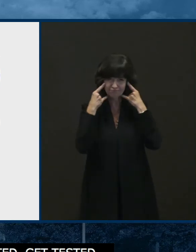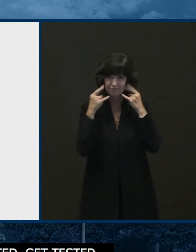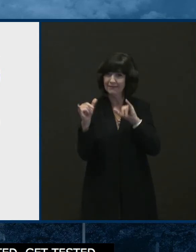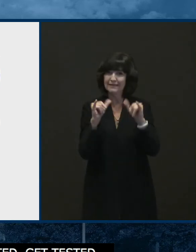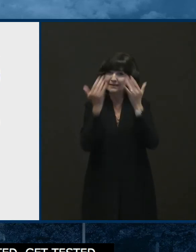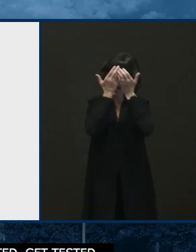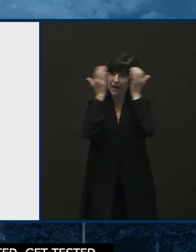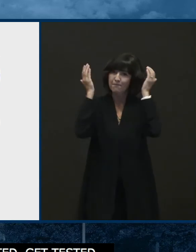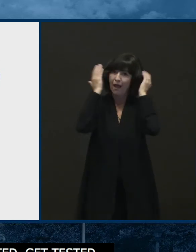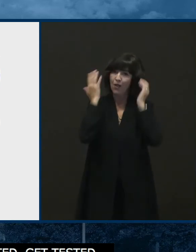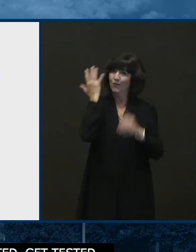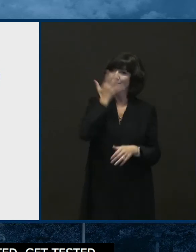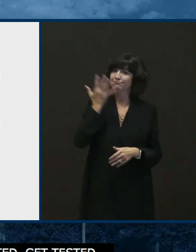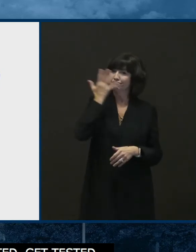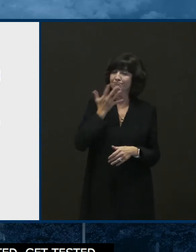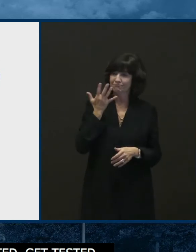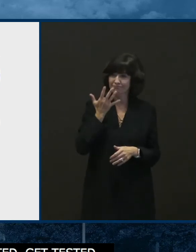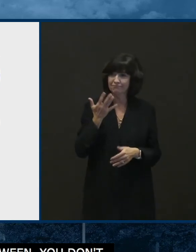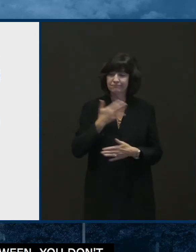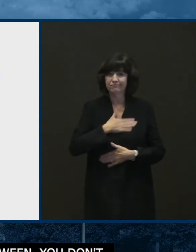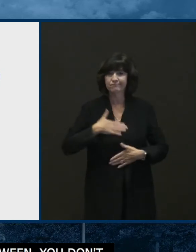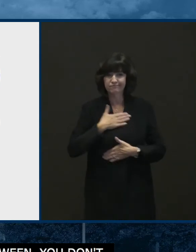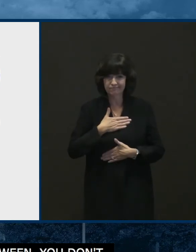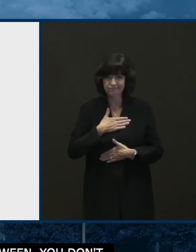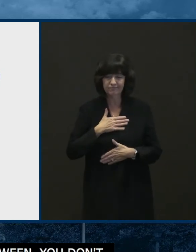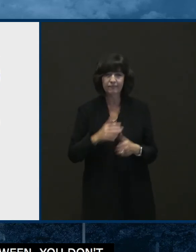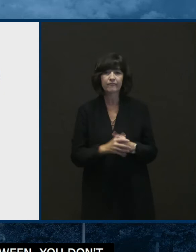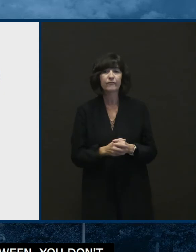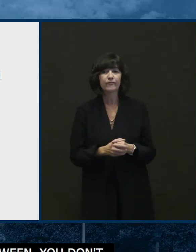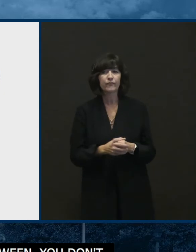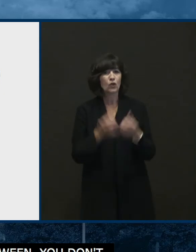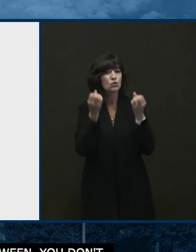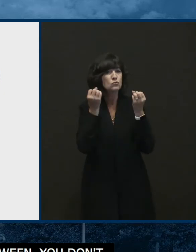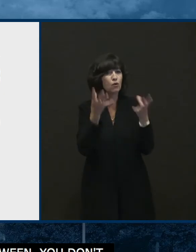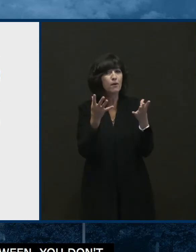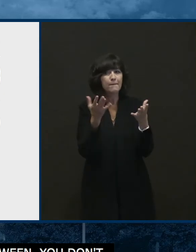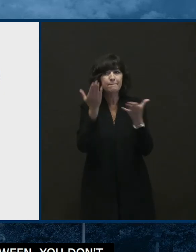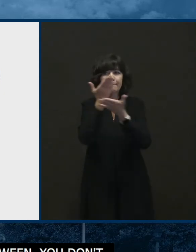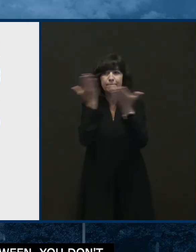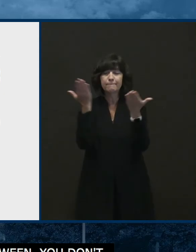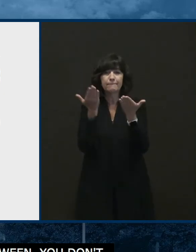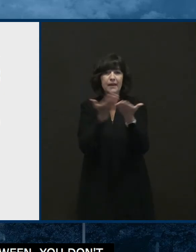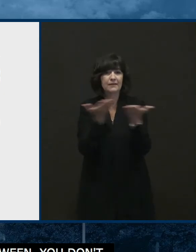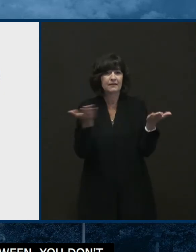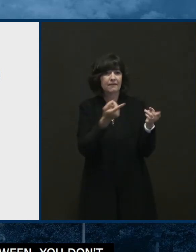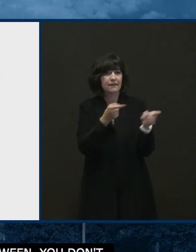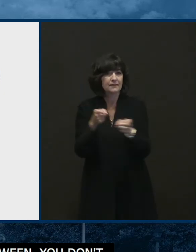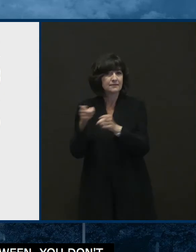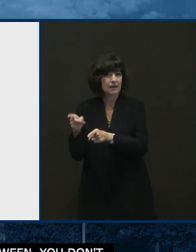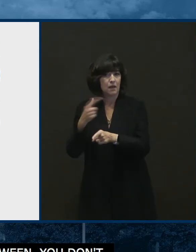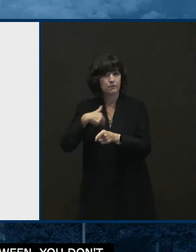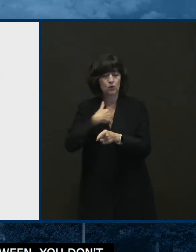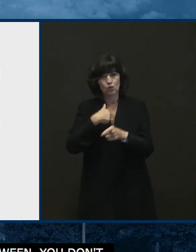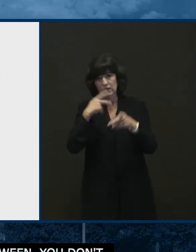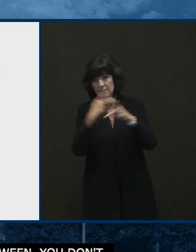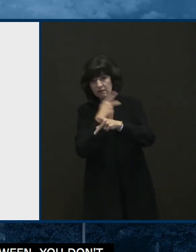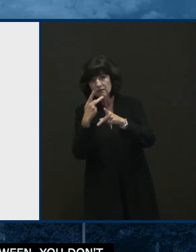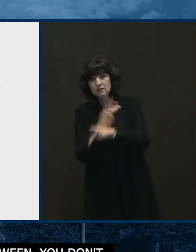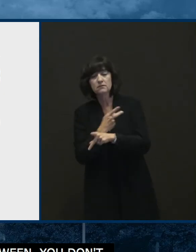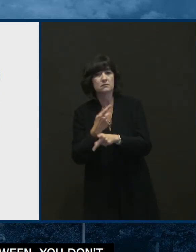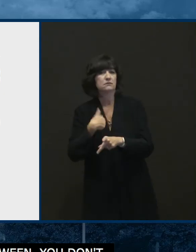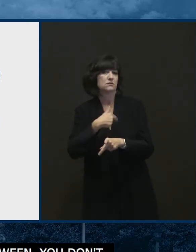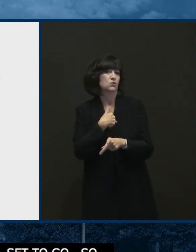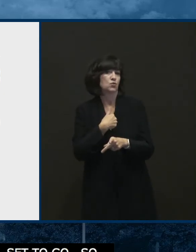So lots of things happening, particularly with the data dashboard and this calculation that will make us more